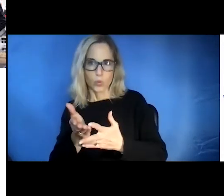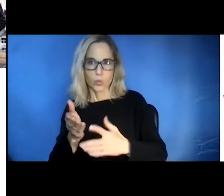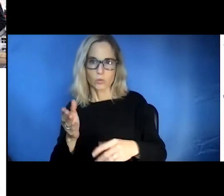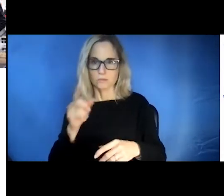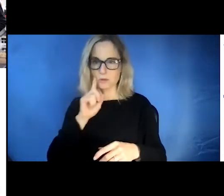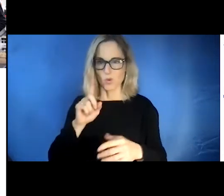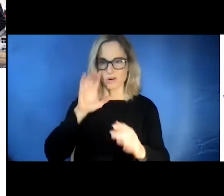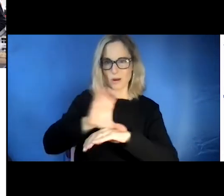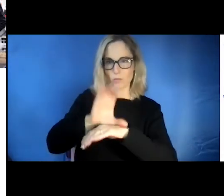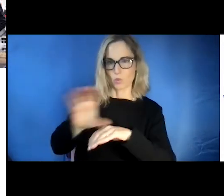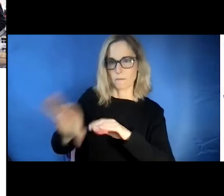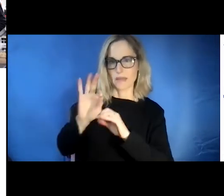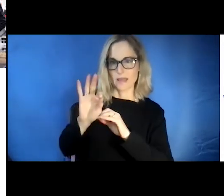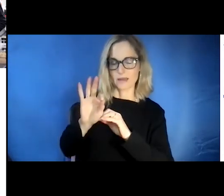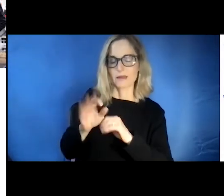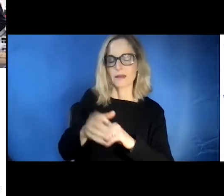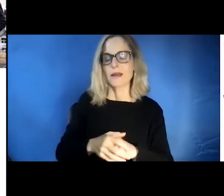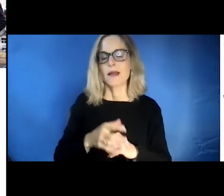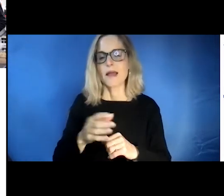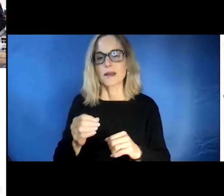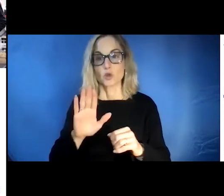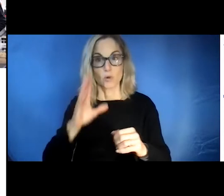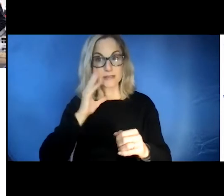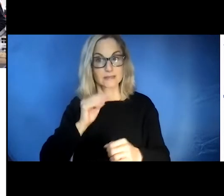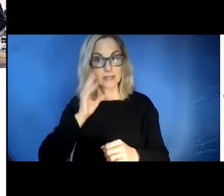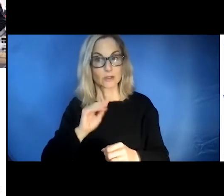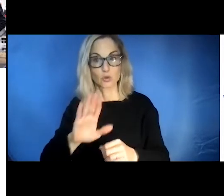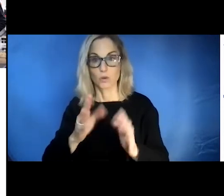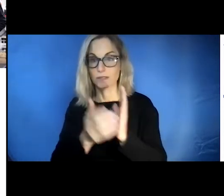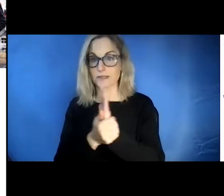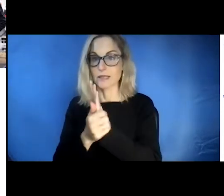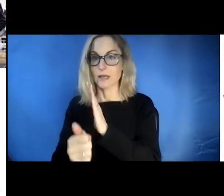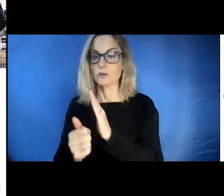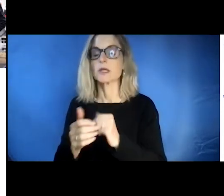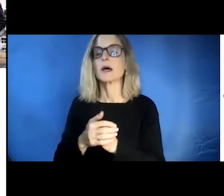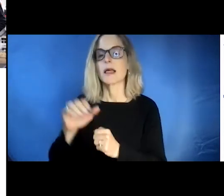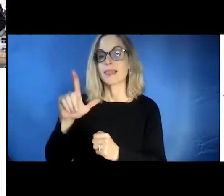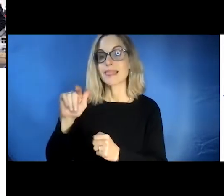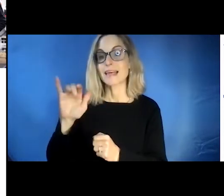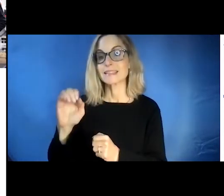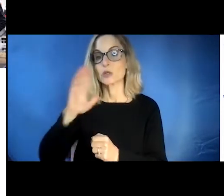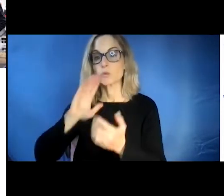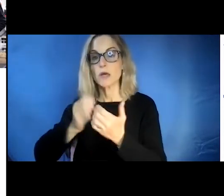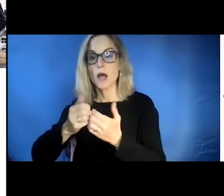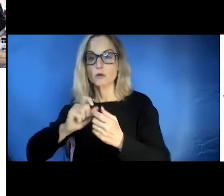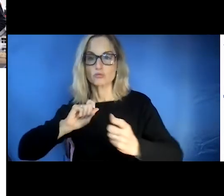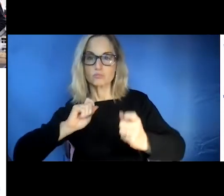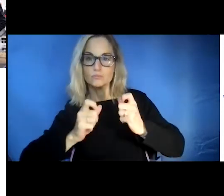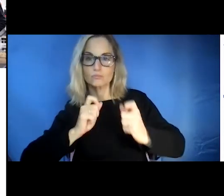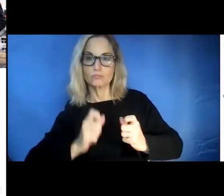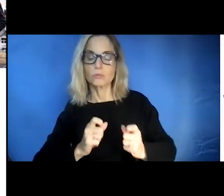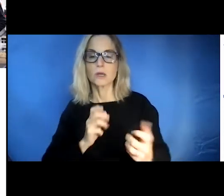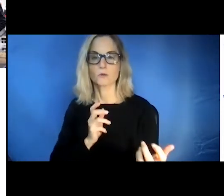what kind of personal skills you have and turn it into a resume to showcase what you can do for Tesla.